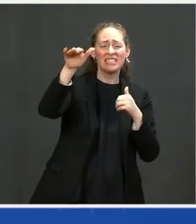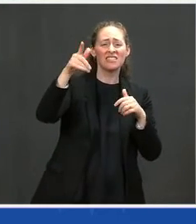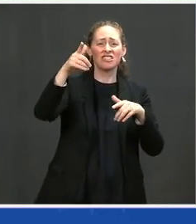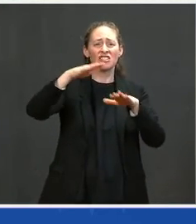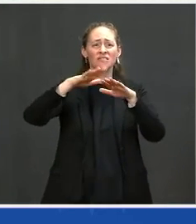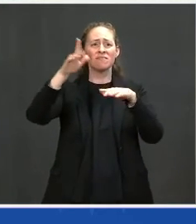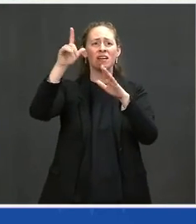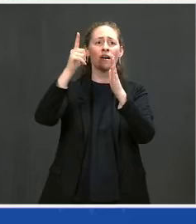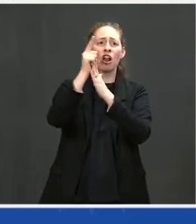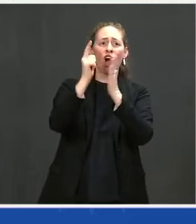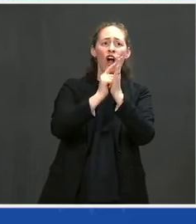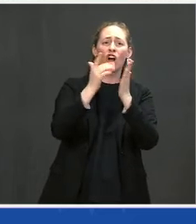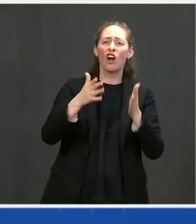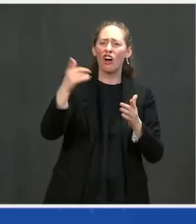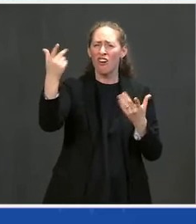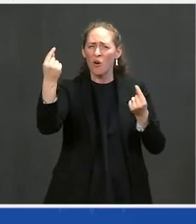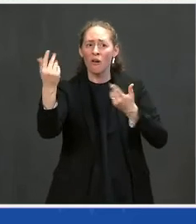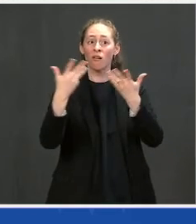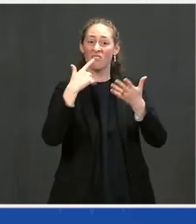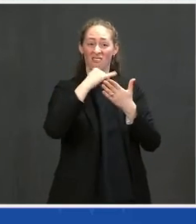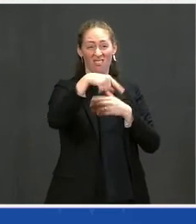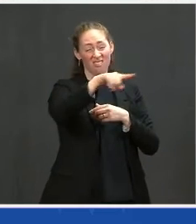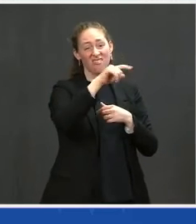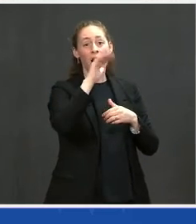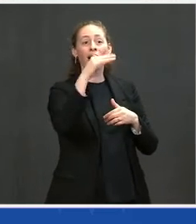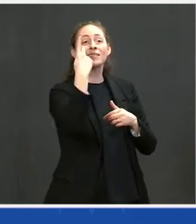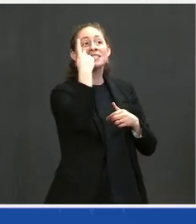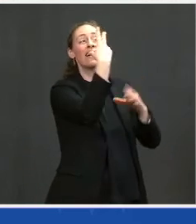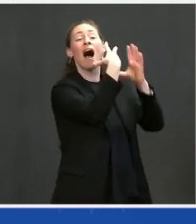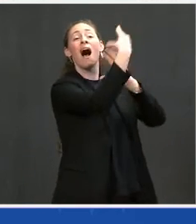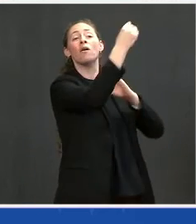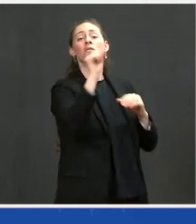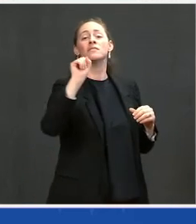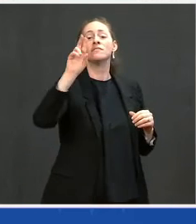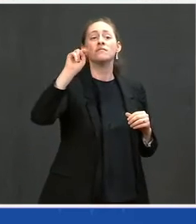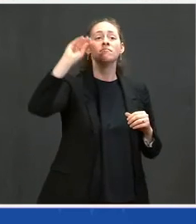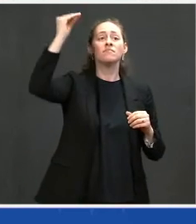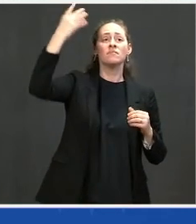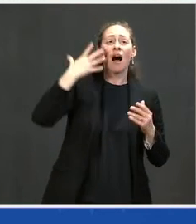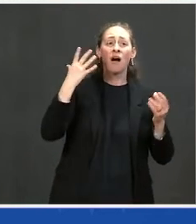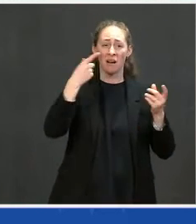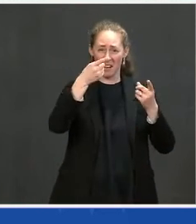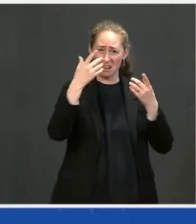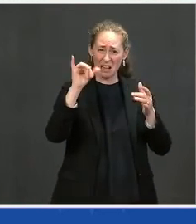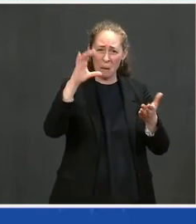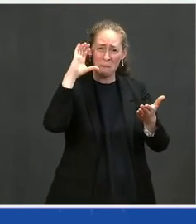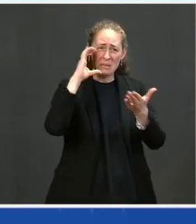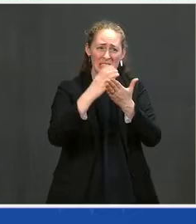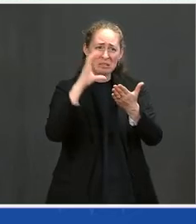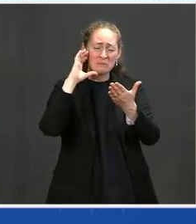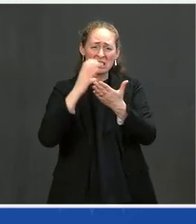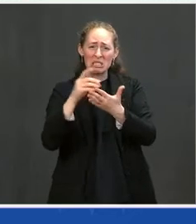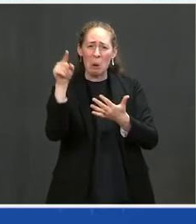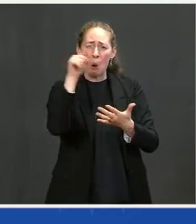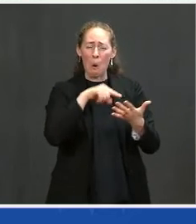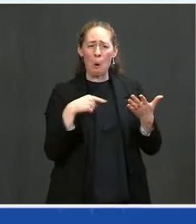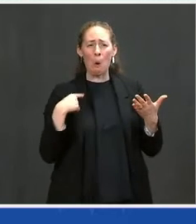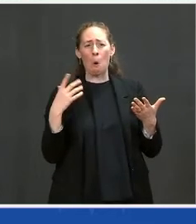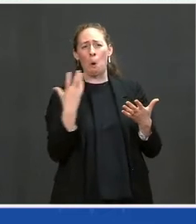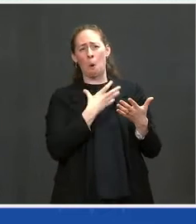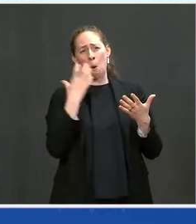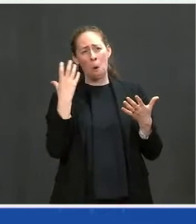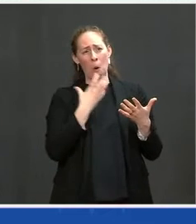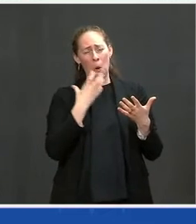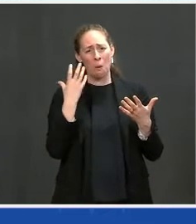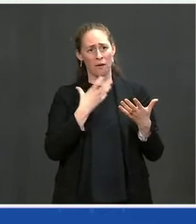reaction? What is your reaction to these images that have come out from that particular facility? Is what's happening inside acceptable